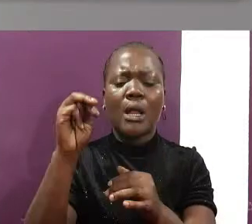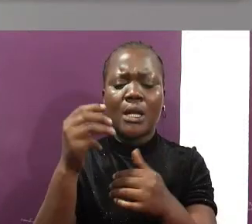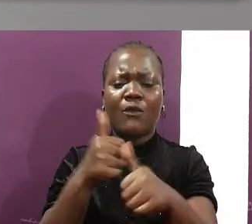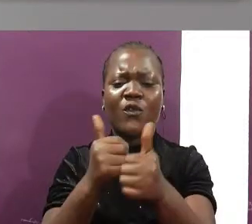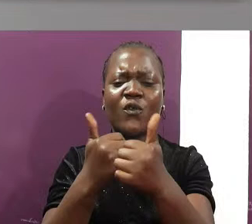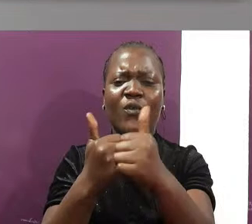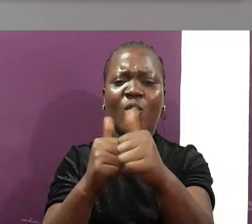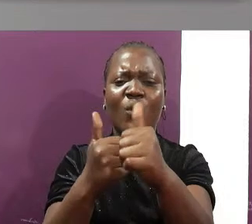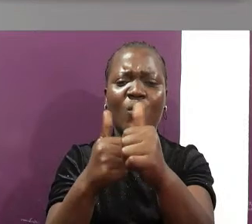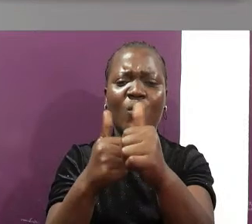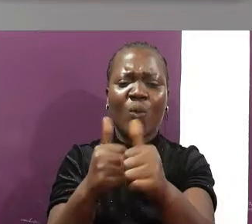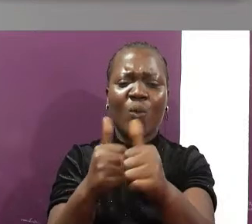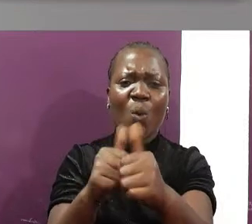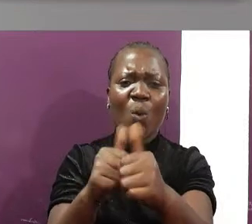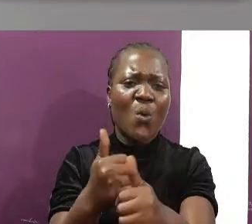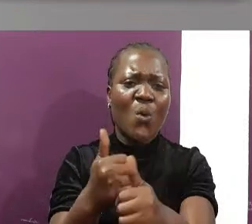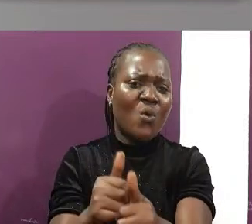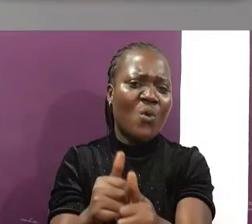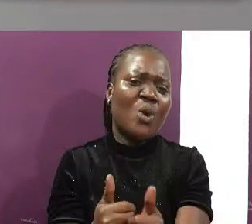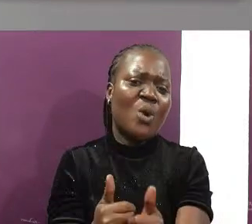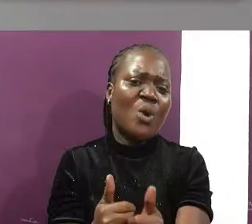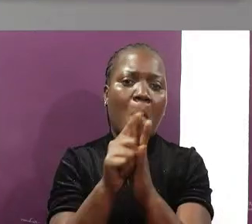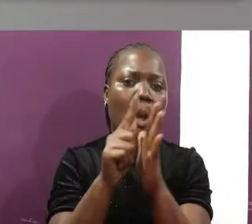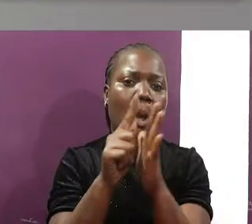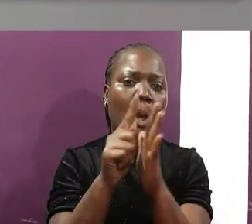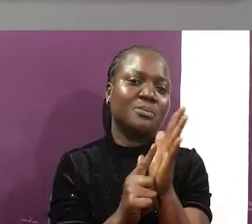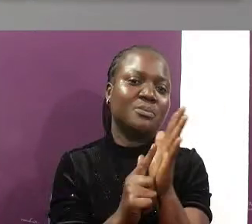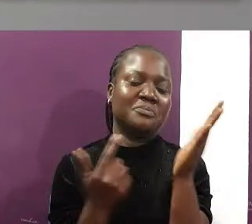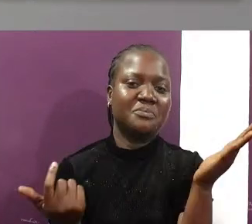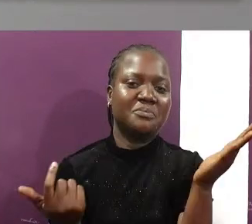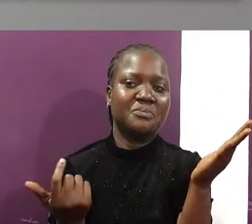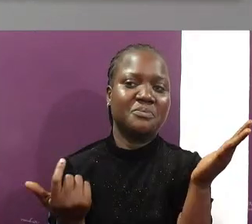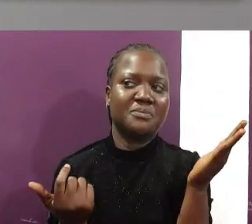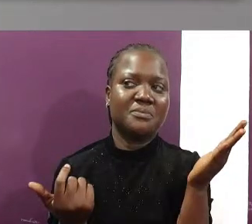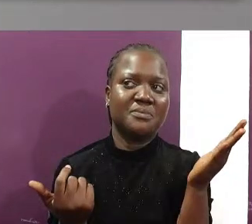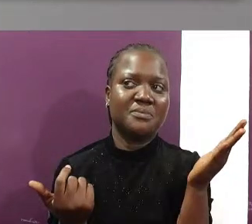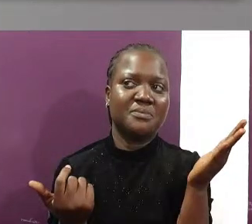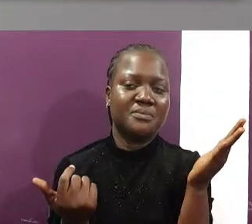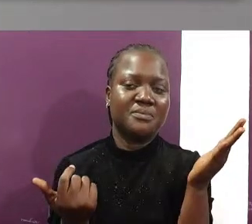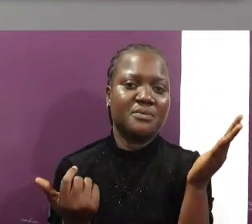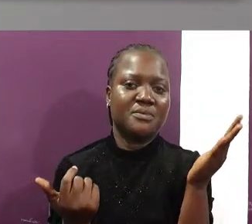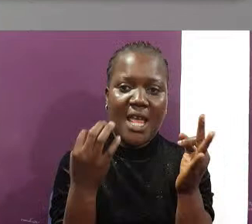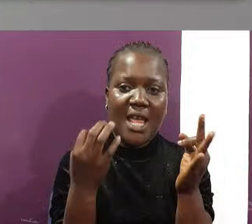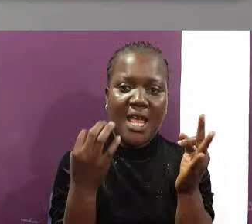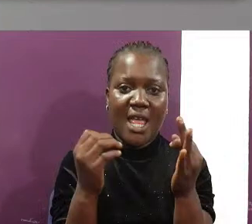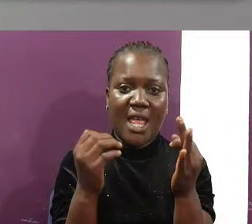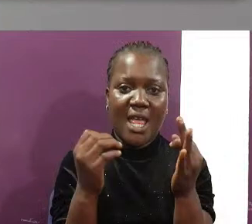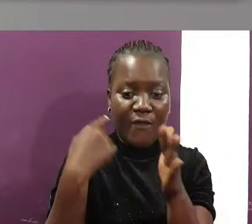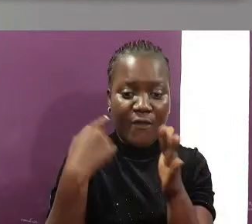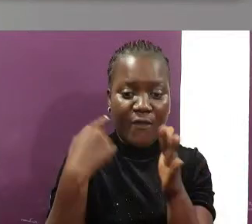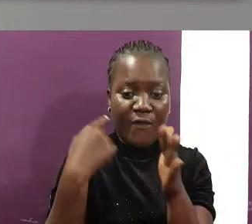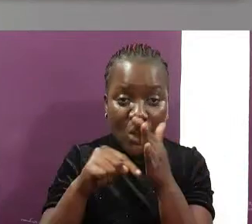and Aaron, who were getting their instructions from Almighty God.